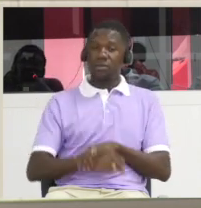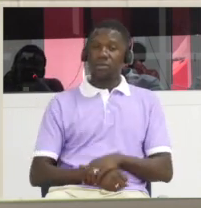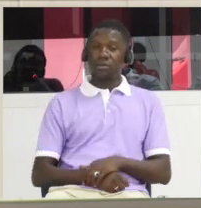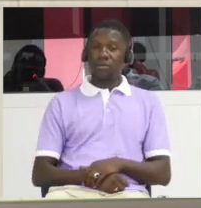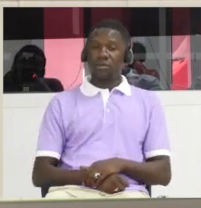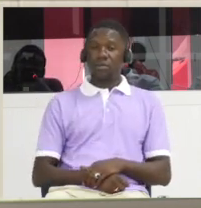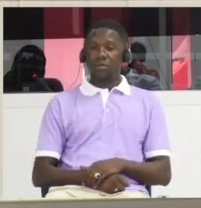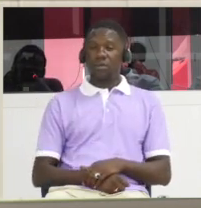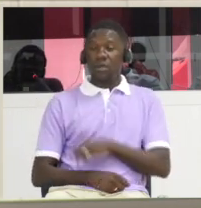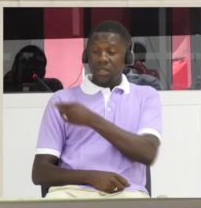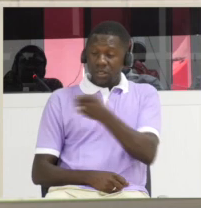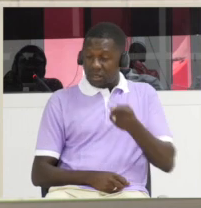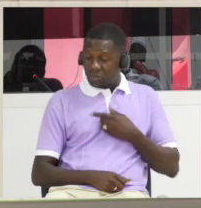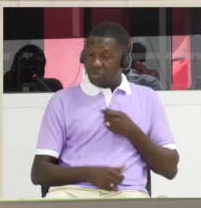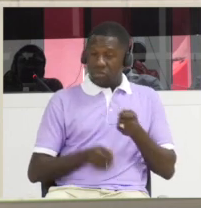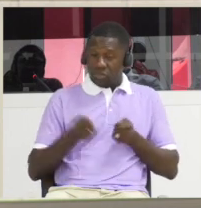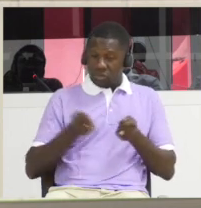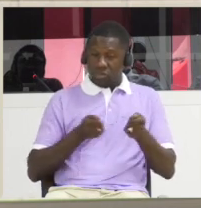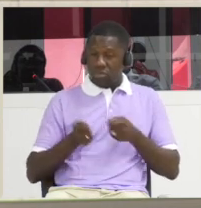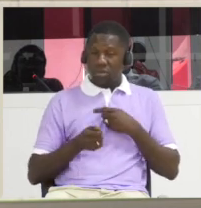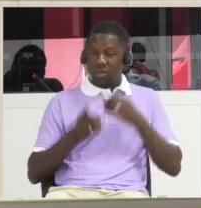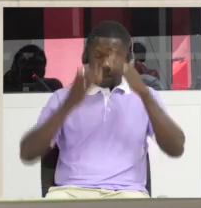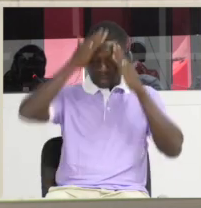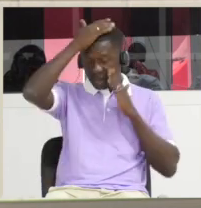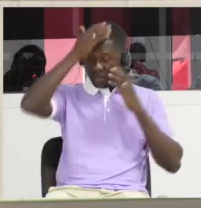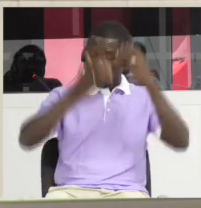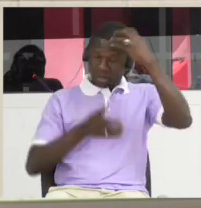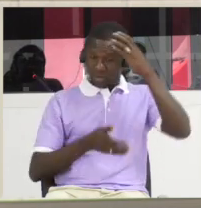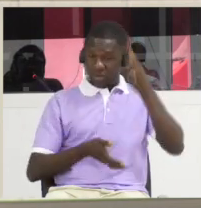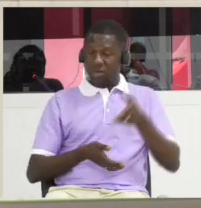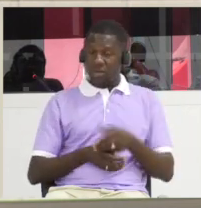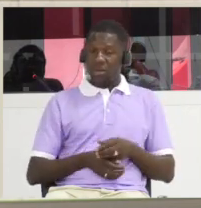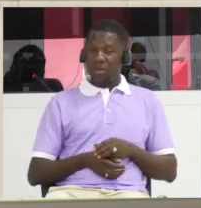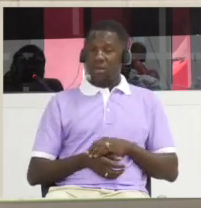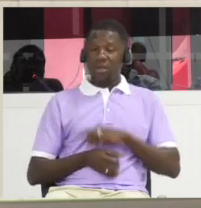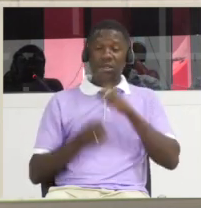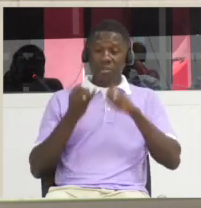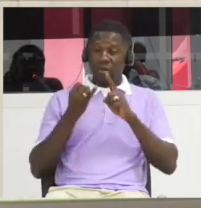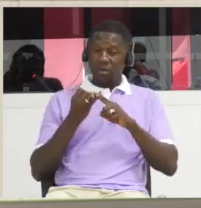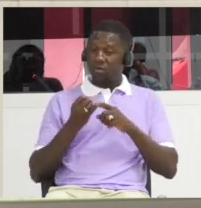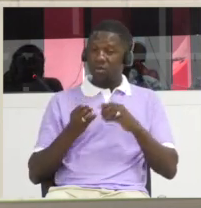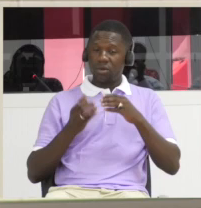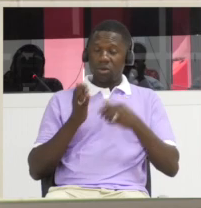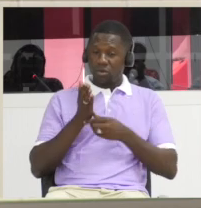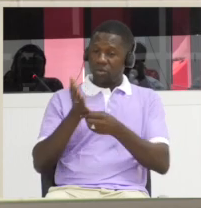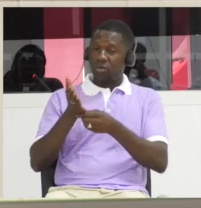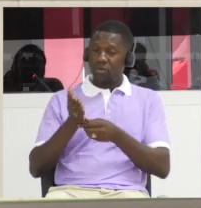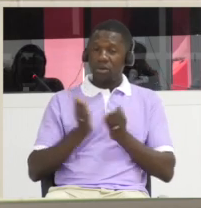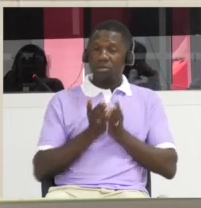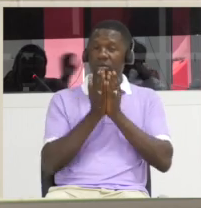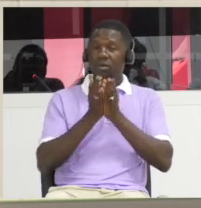by the army headquarters, and specifically the commander of the Marine Unit, Major Antuman